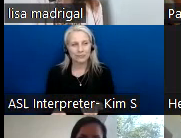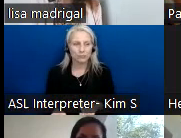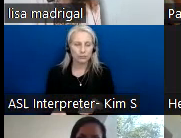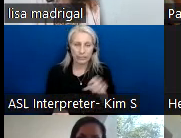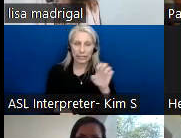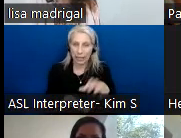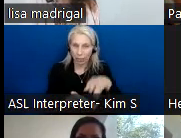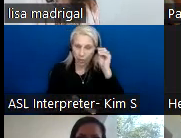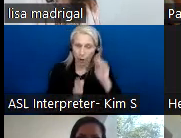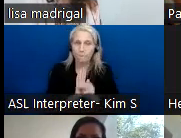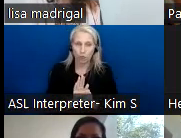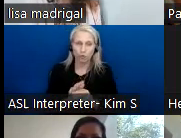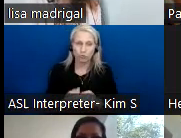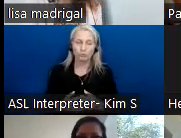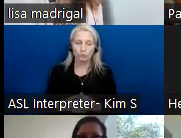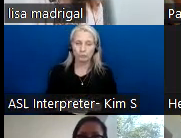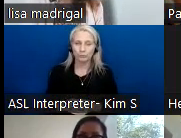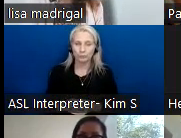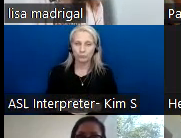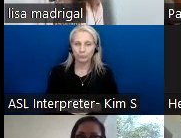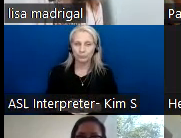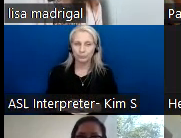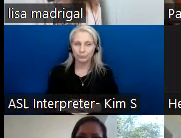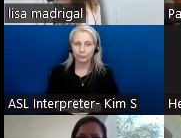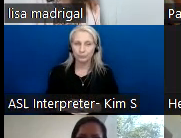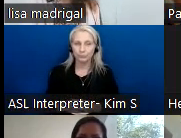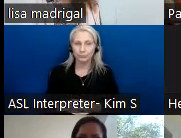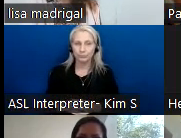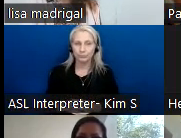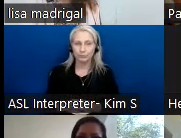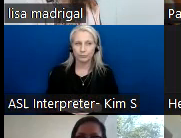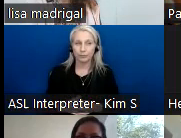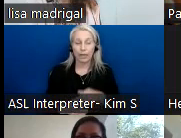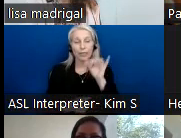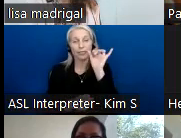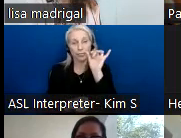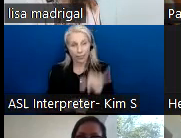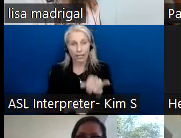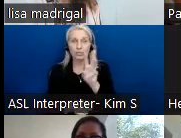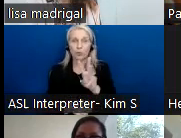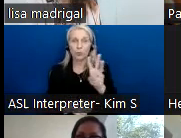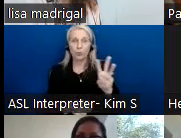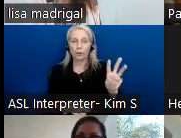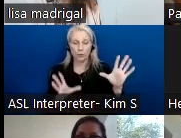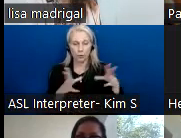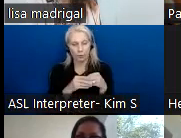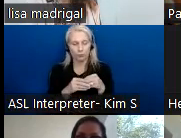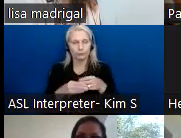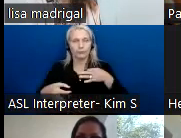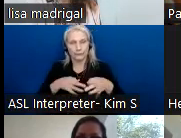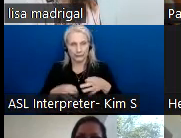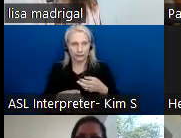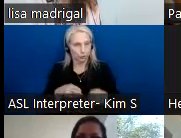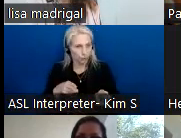e-learning module that's available. Okay, so that is the site in a quick nutshell, and we're going to switch